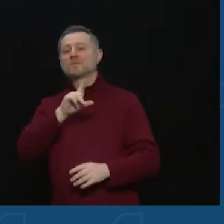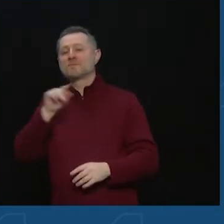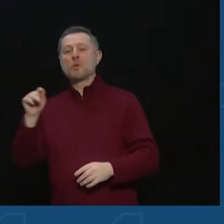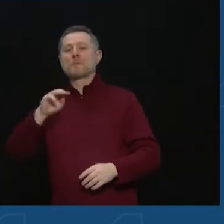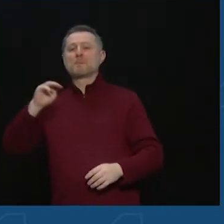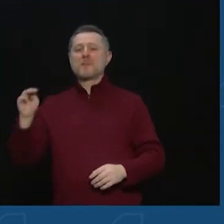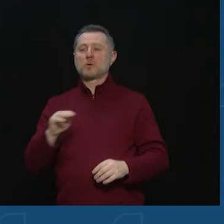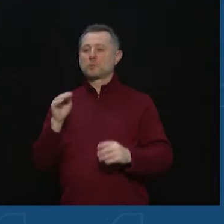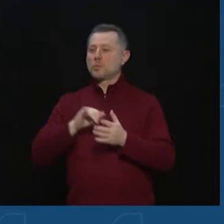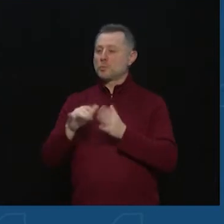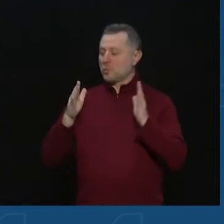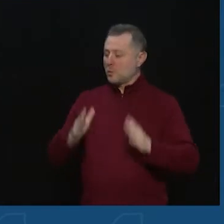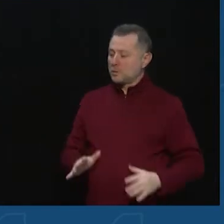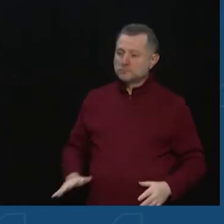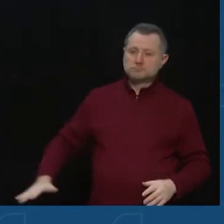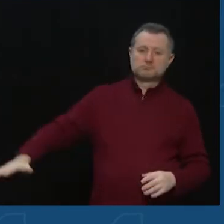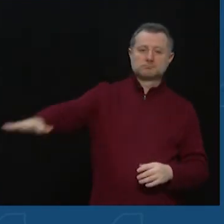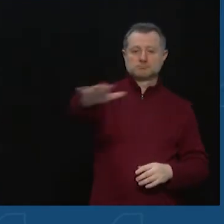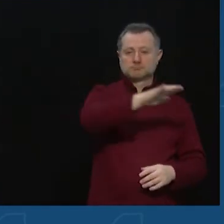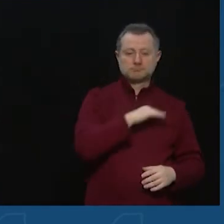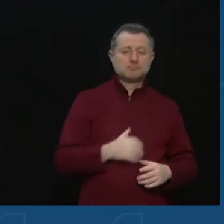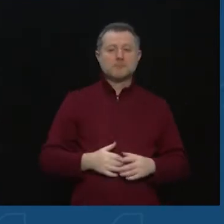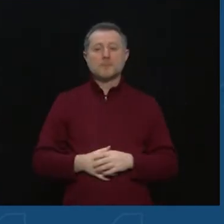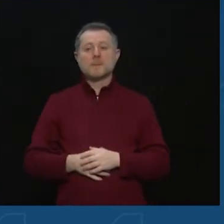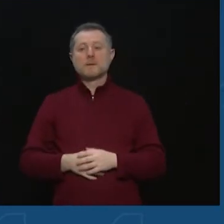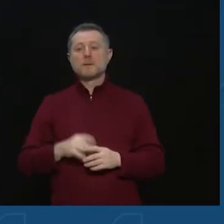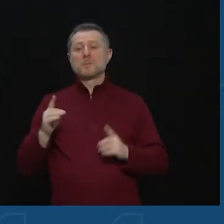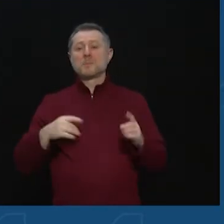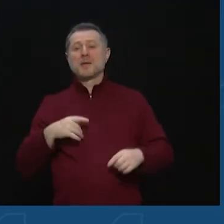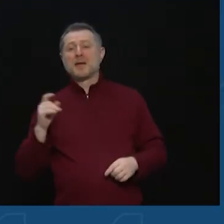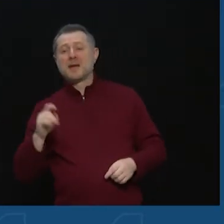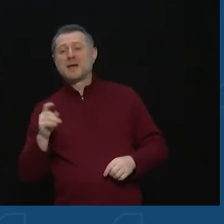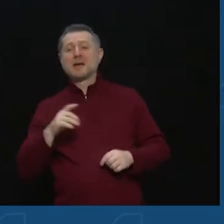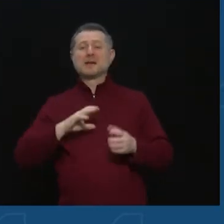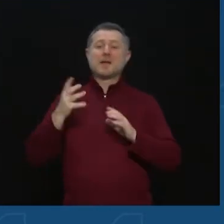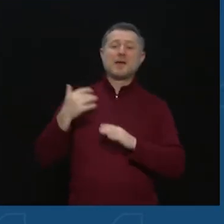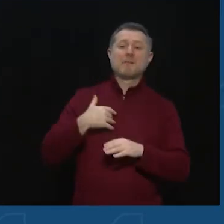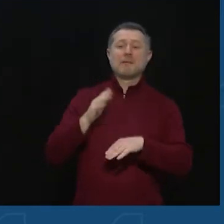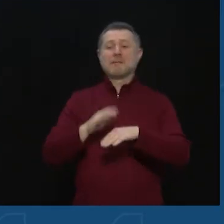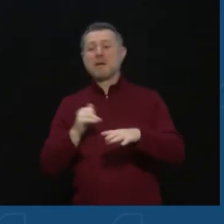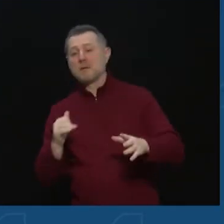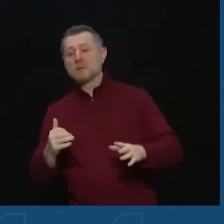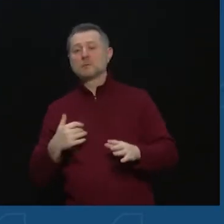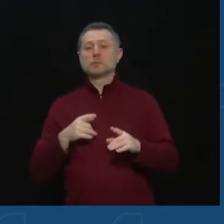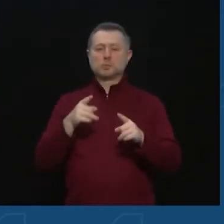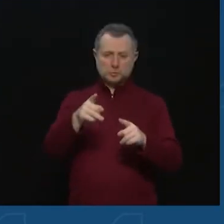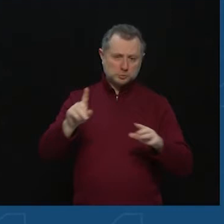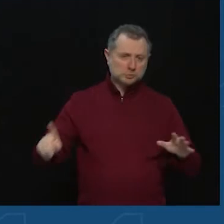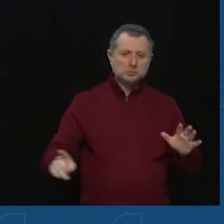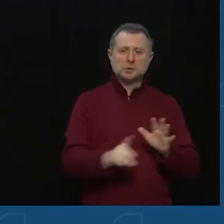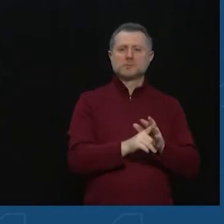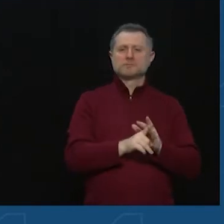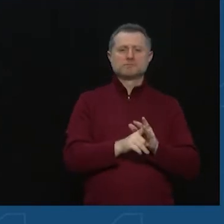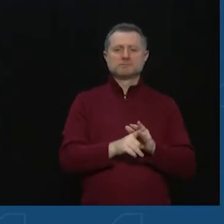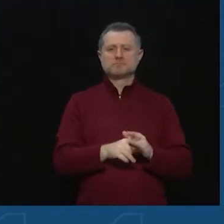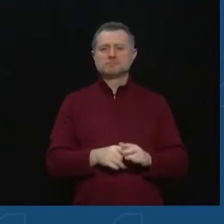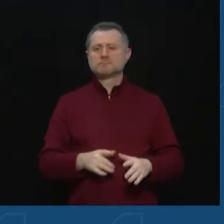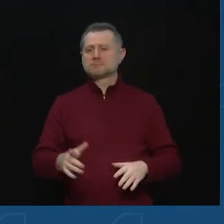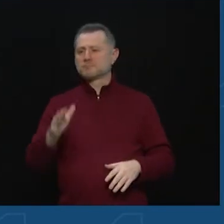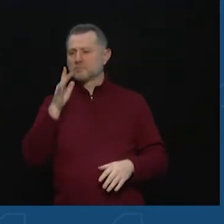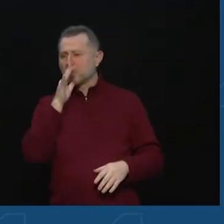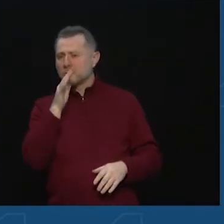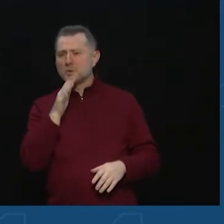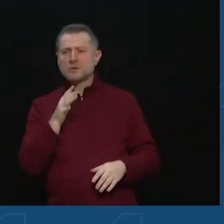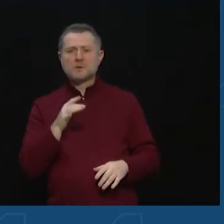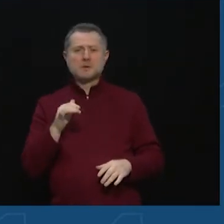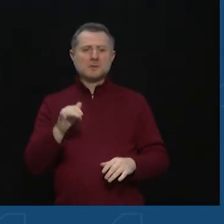on in their time of greatest need. A mother on a dark road who's got a flat tire, got a couple of crying kids in the backseat. They don't